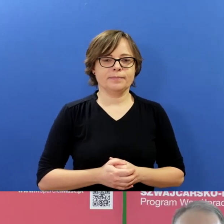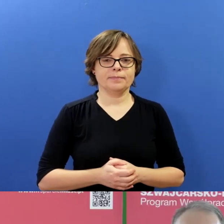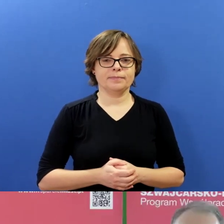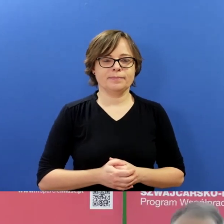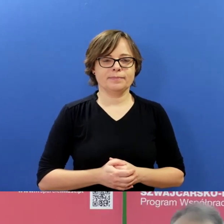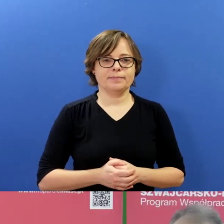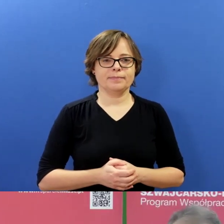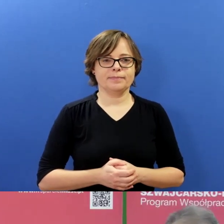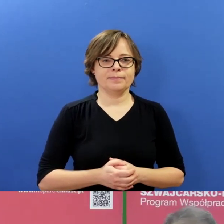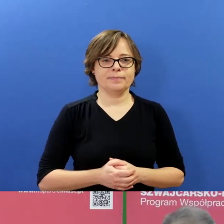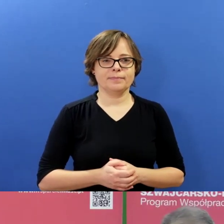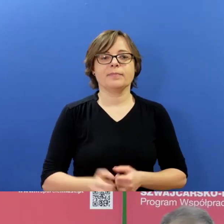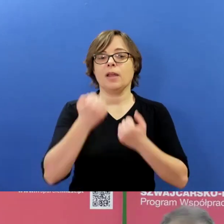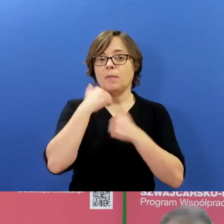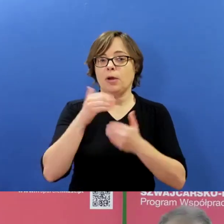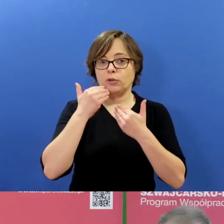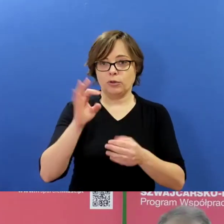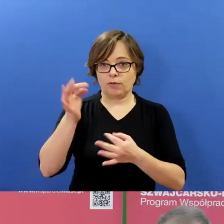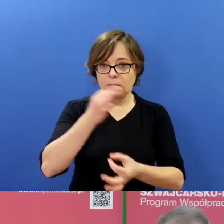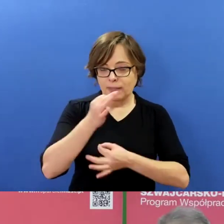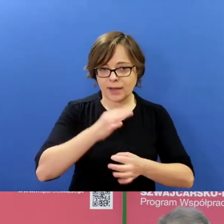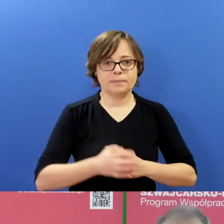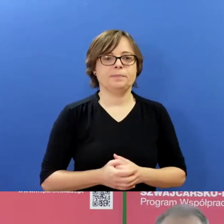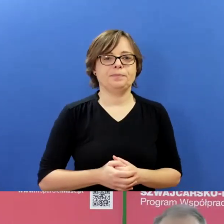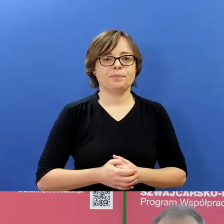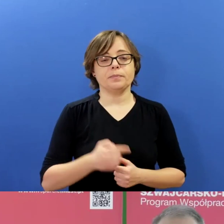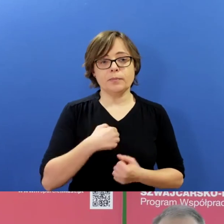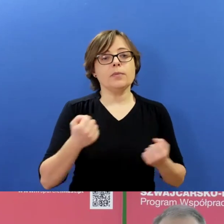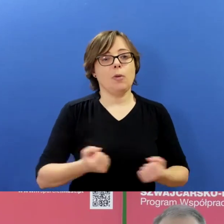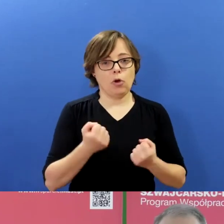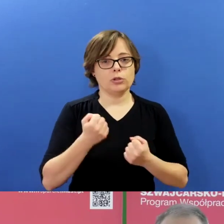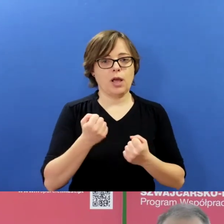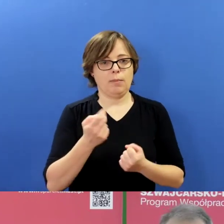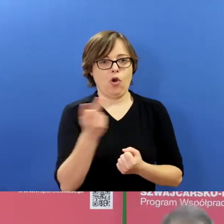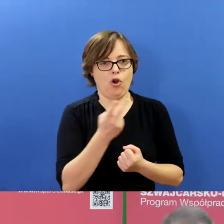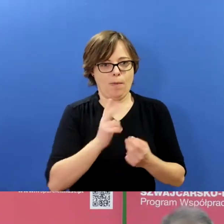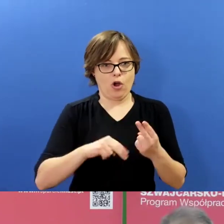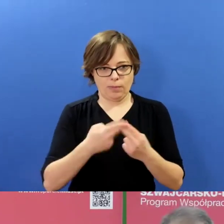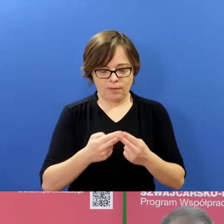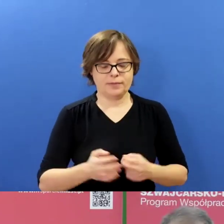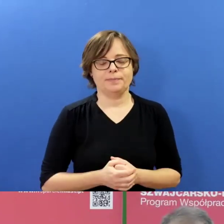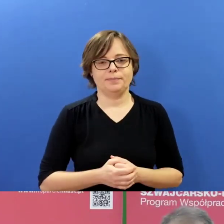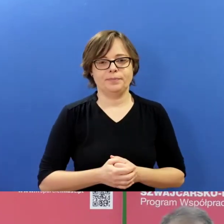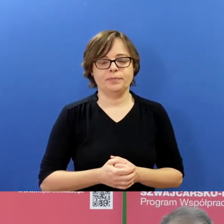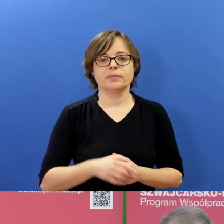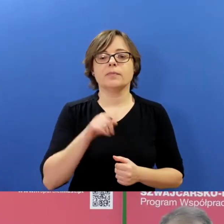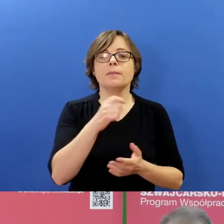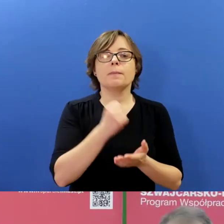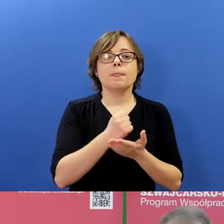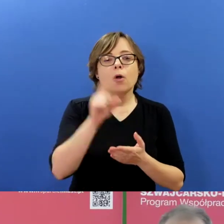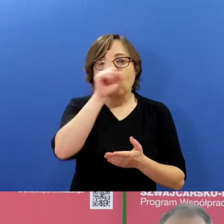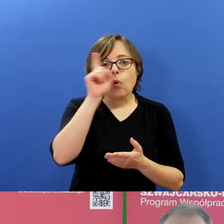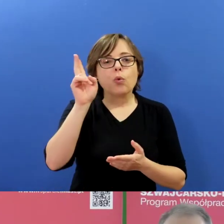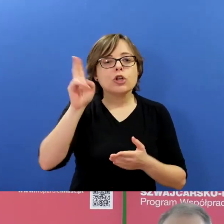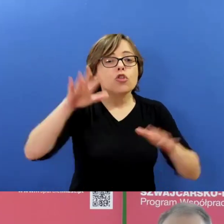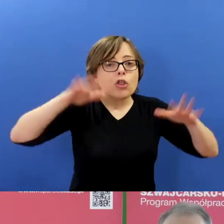questions. I'll try to respond to both. One is the people in the rain raising their hands, and the other one is more, let's say,